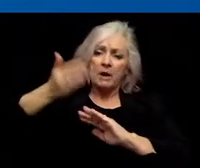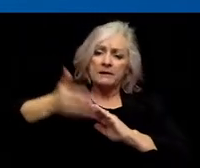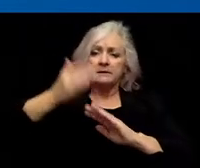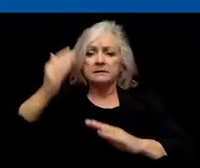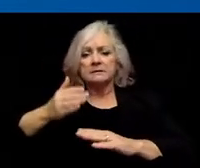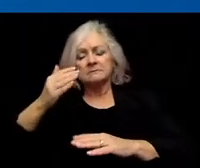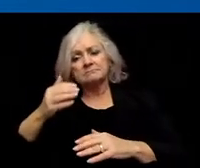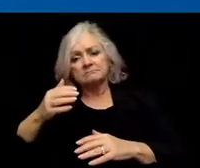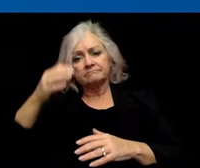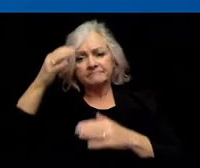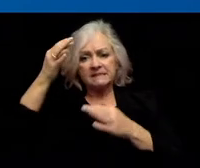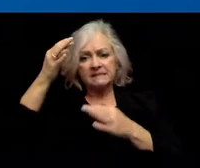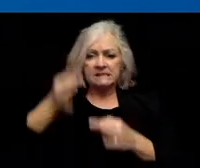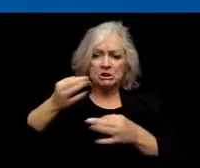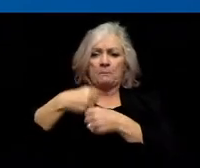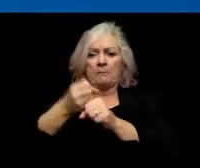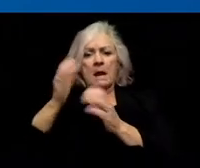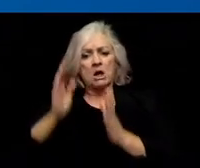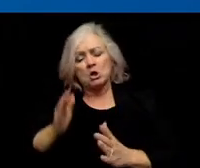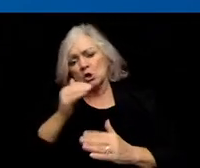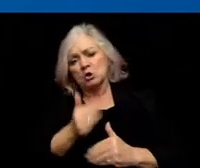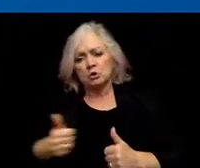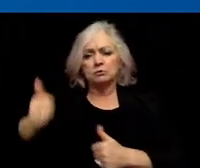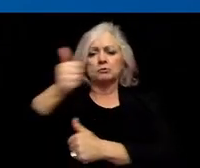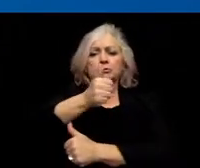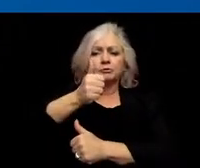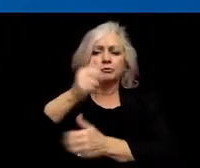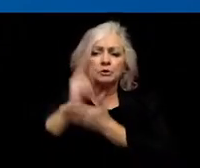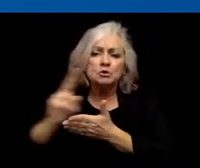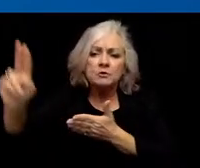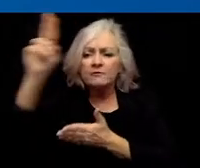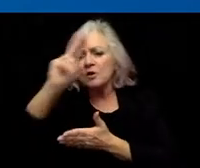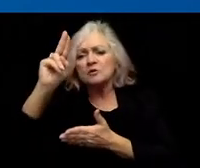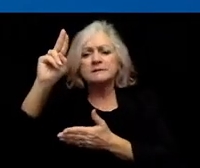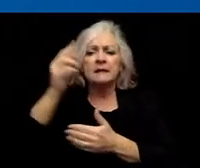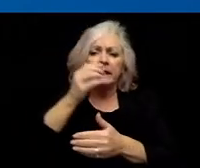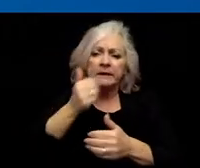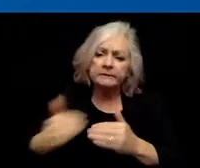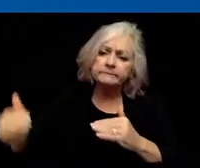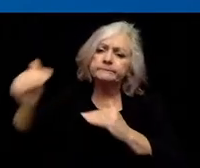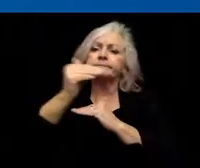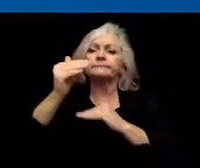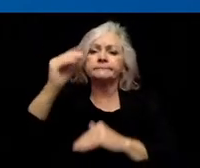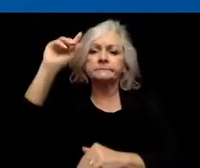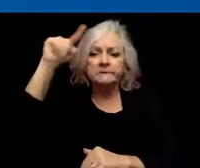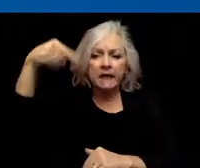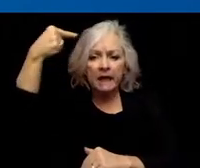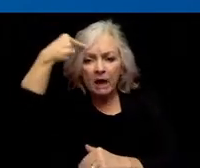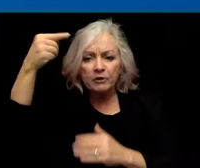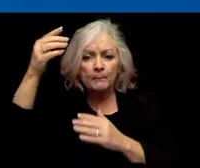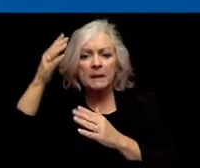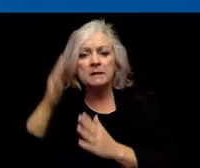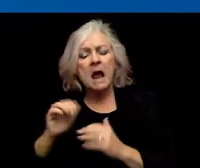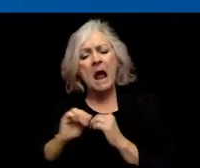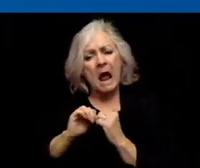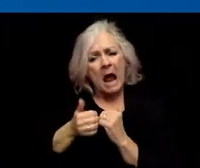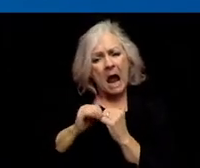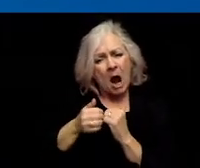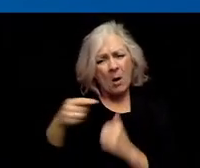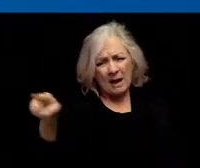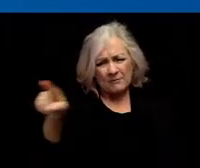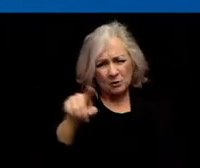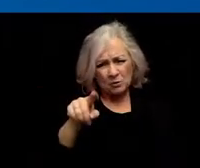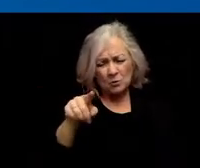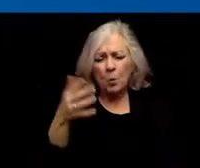elite universities, elite ministries, elite government entities, elite opinion leaders, foundations. How have you, what's